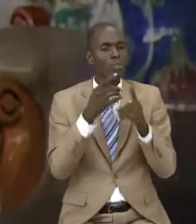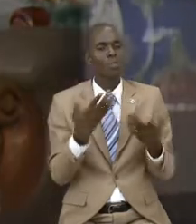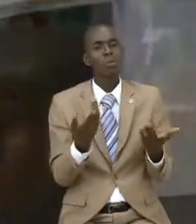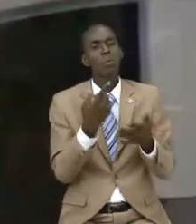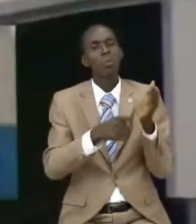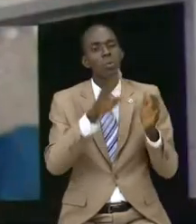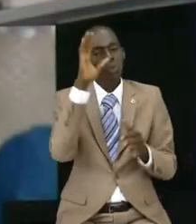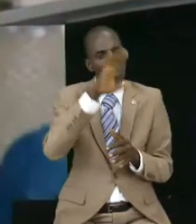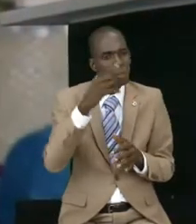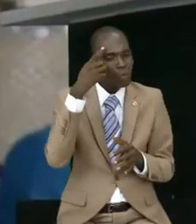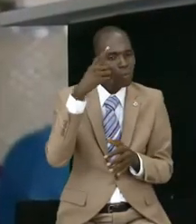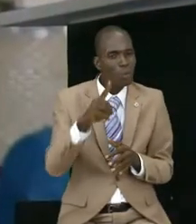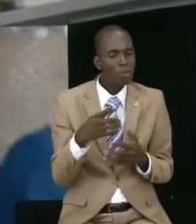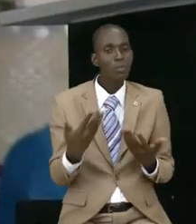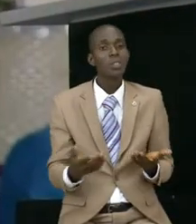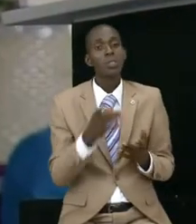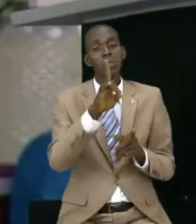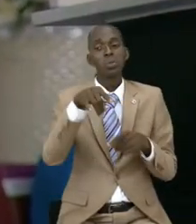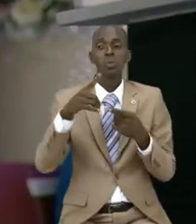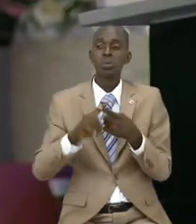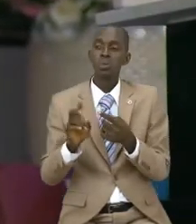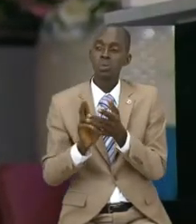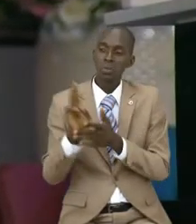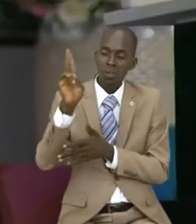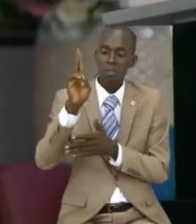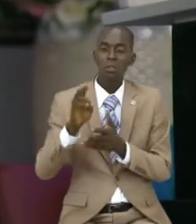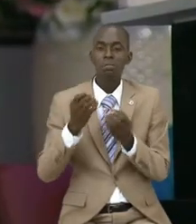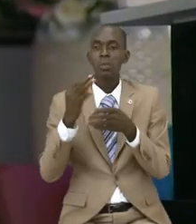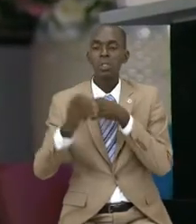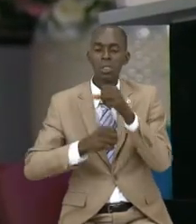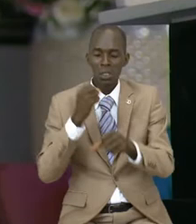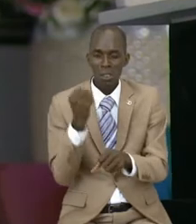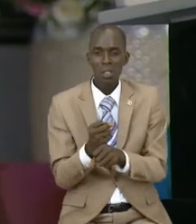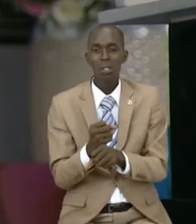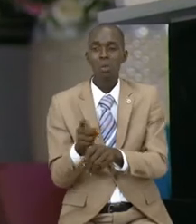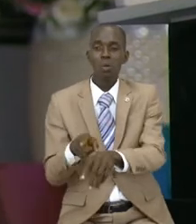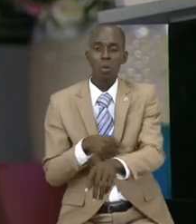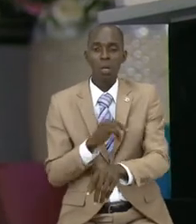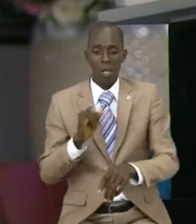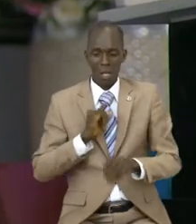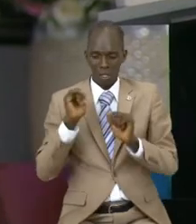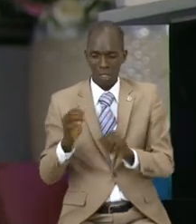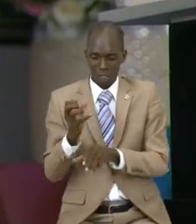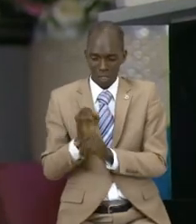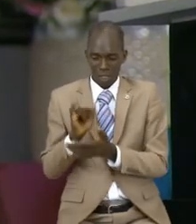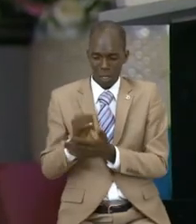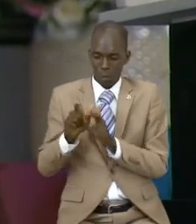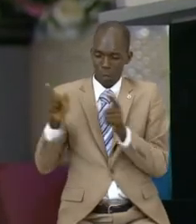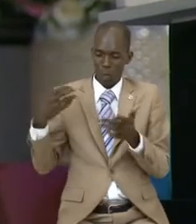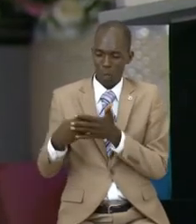for out of many years of study, I can get it in only one week.